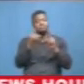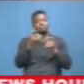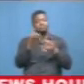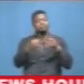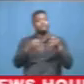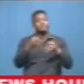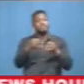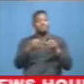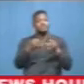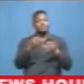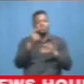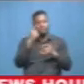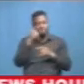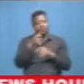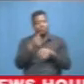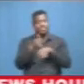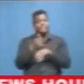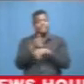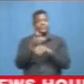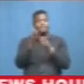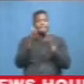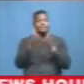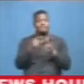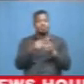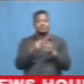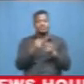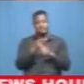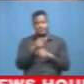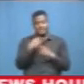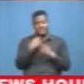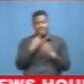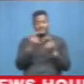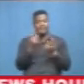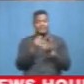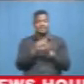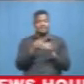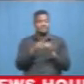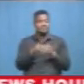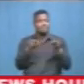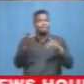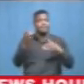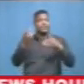of counsel for the accused that by making that statement in open court,